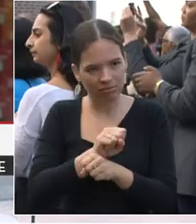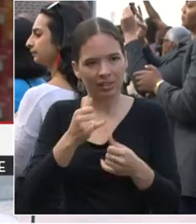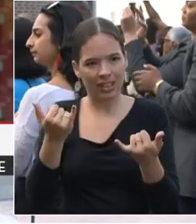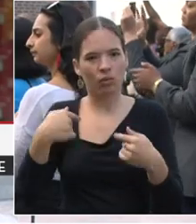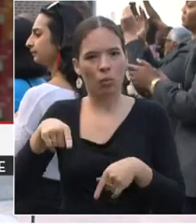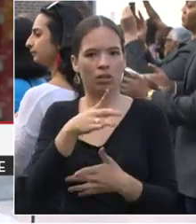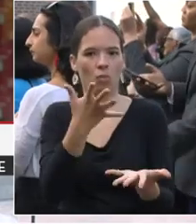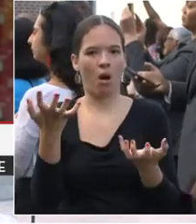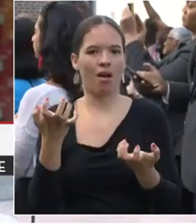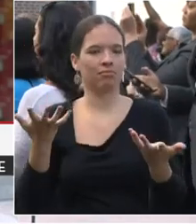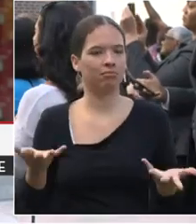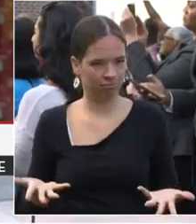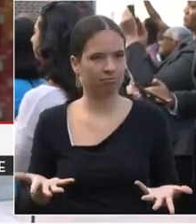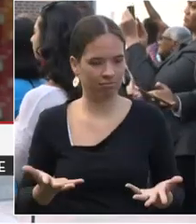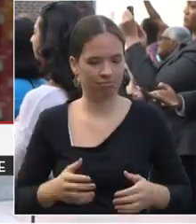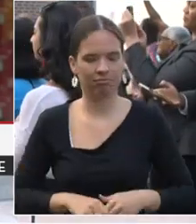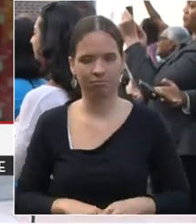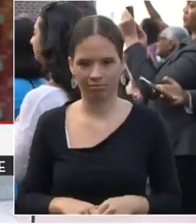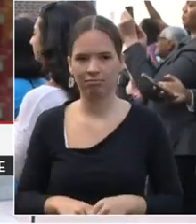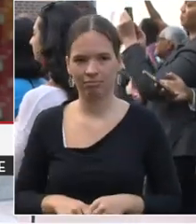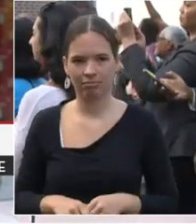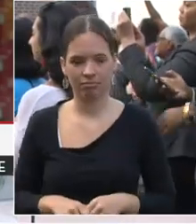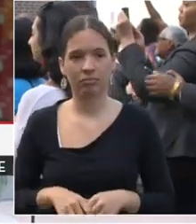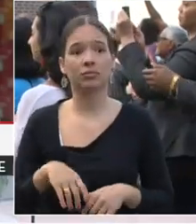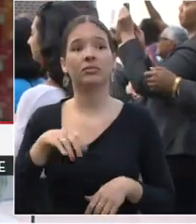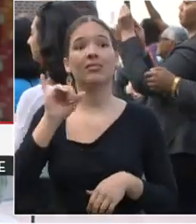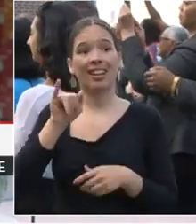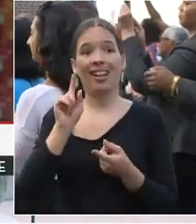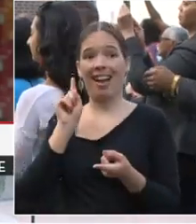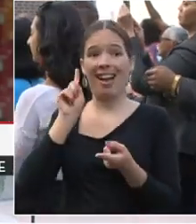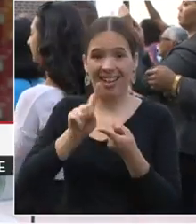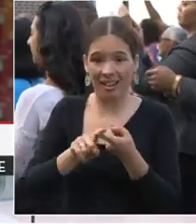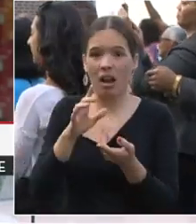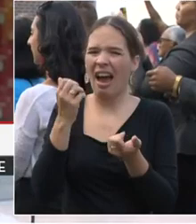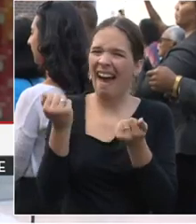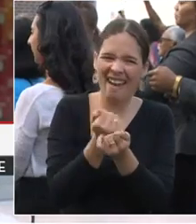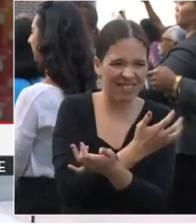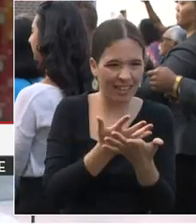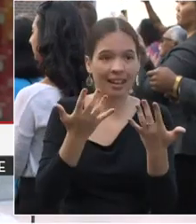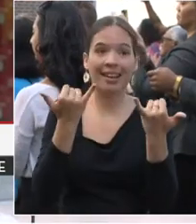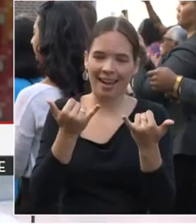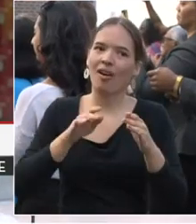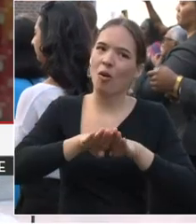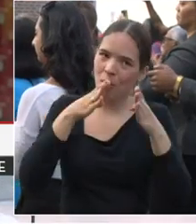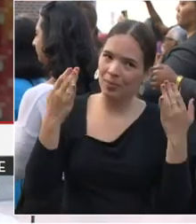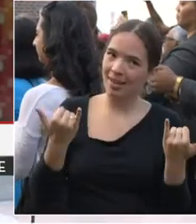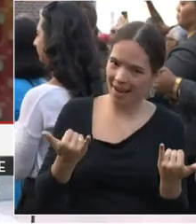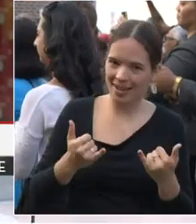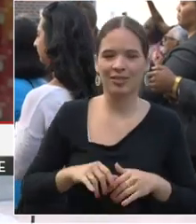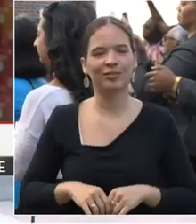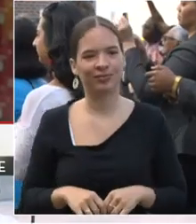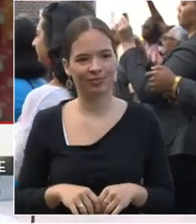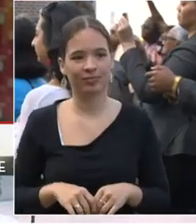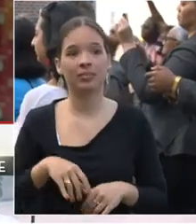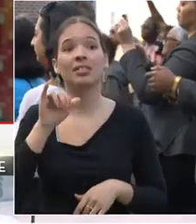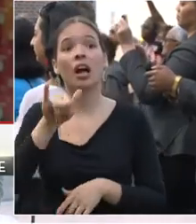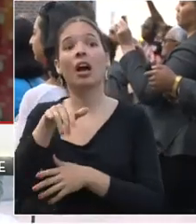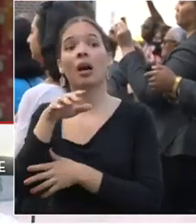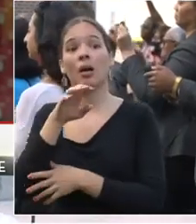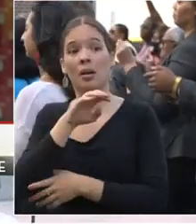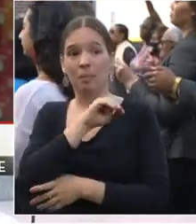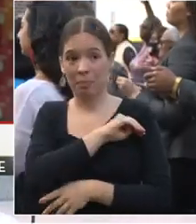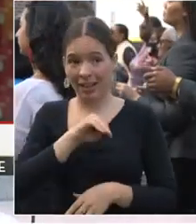and I'll say it until we open every parcel here, I suppose, 5 mayors have worked with